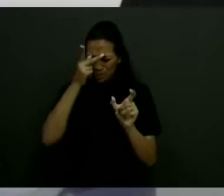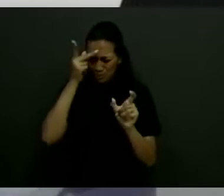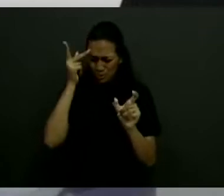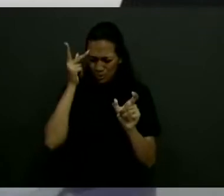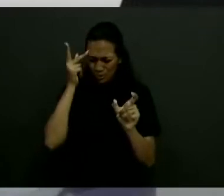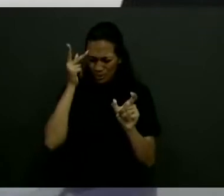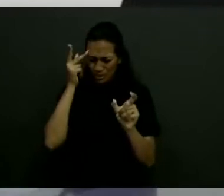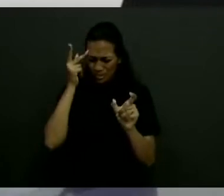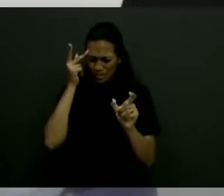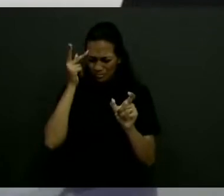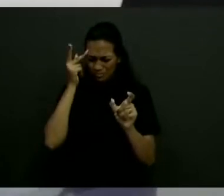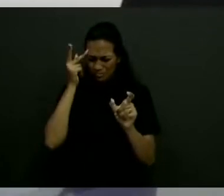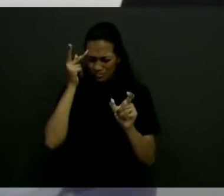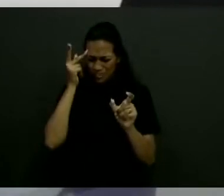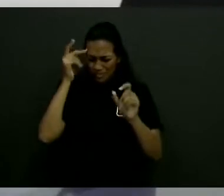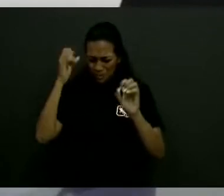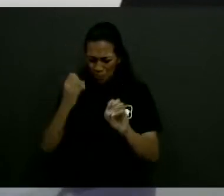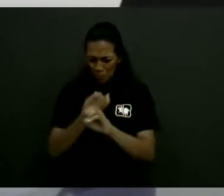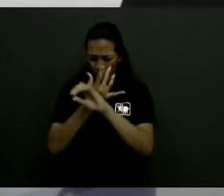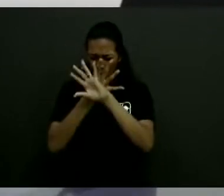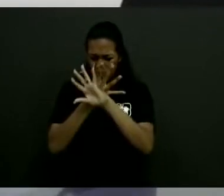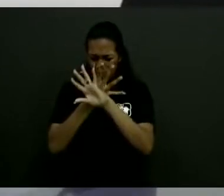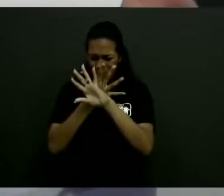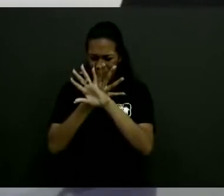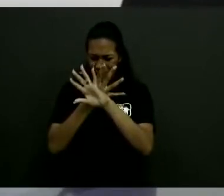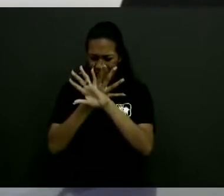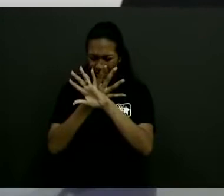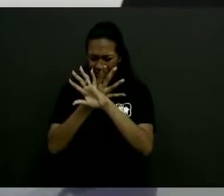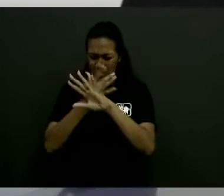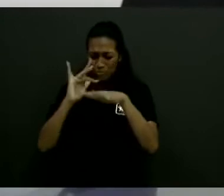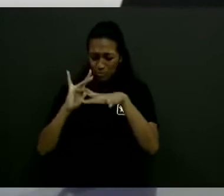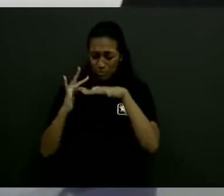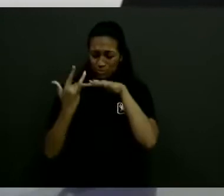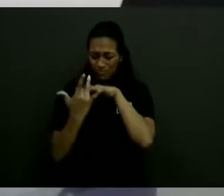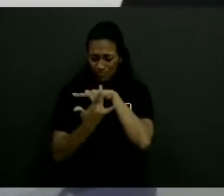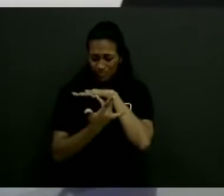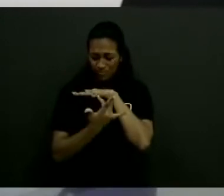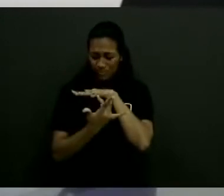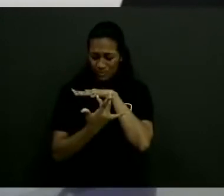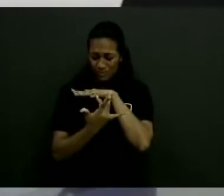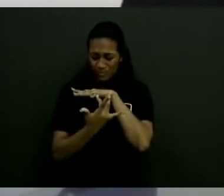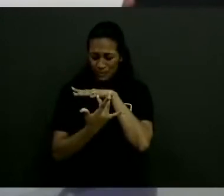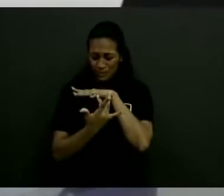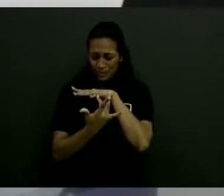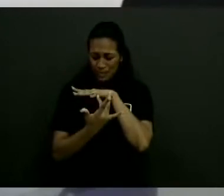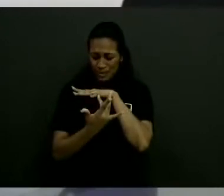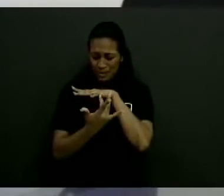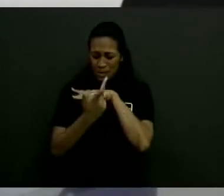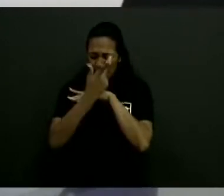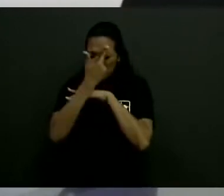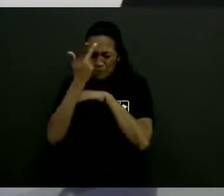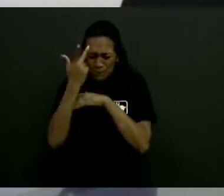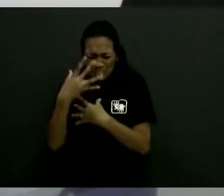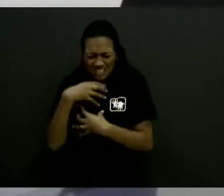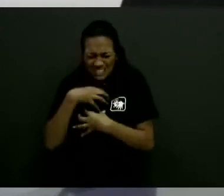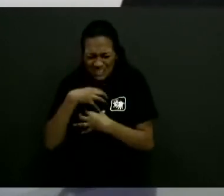which are working. Através das mídias. Through the media. Das redes sociais. Through the social media. Pessoas sejam